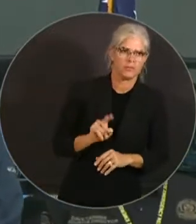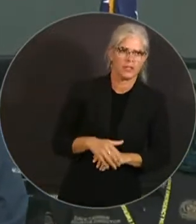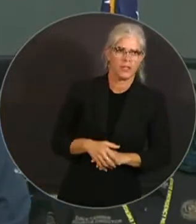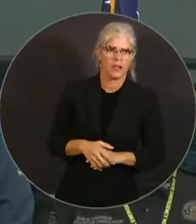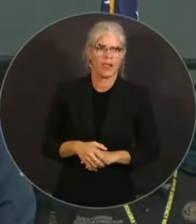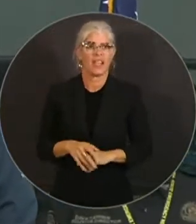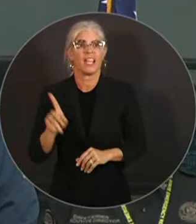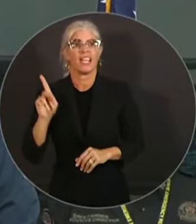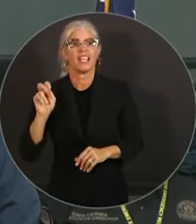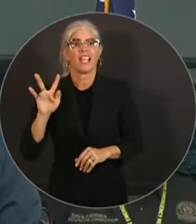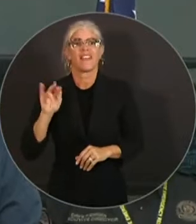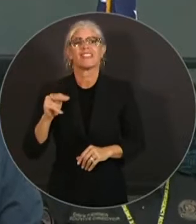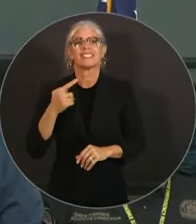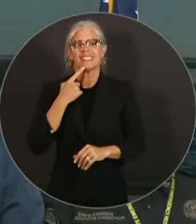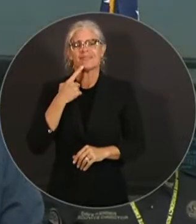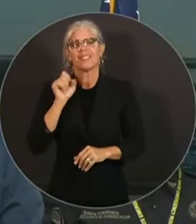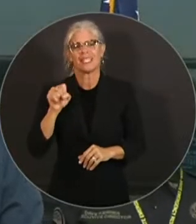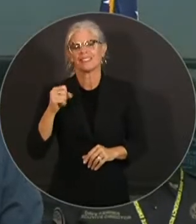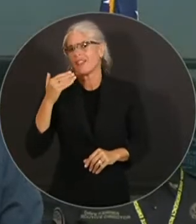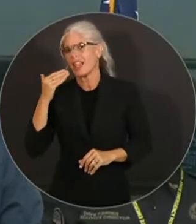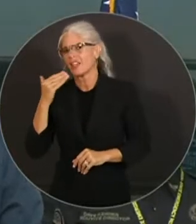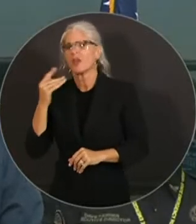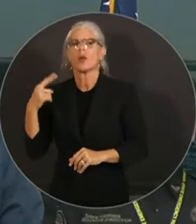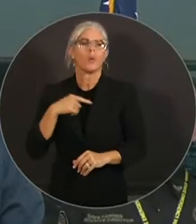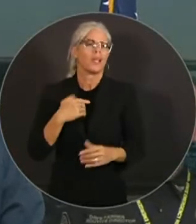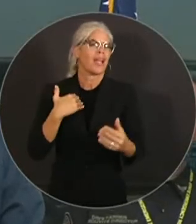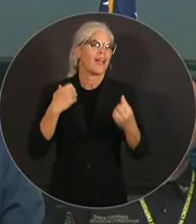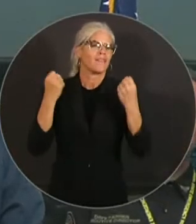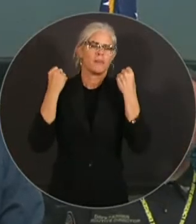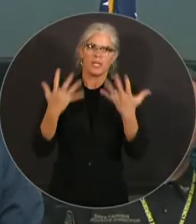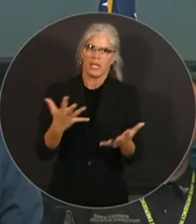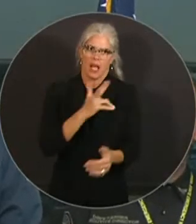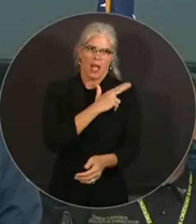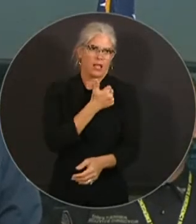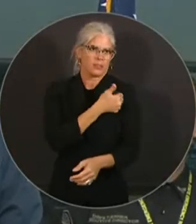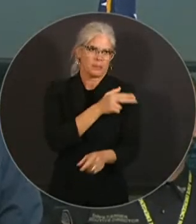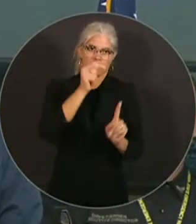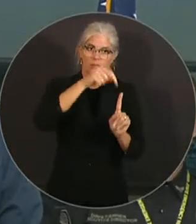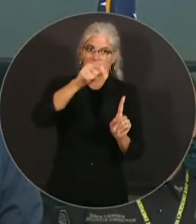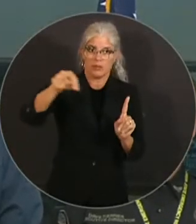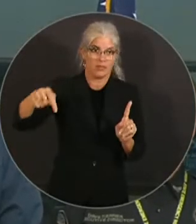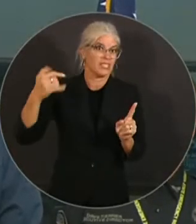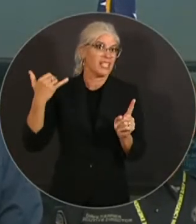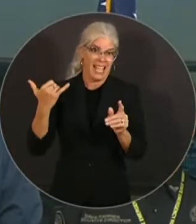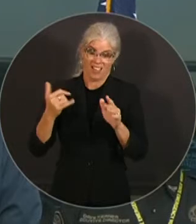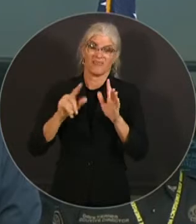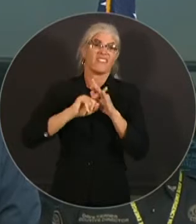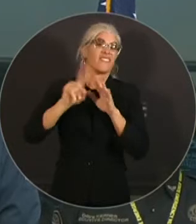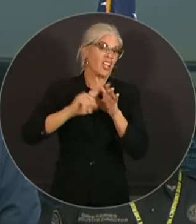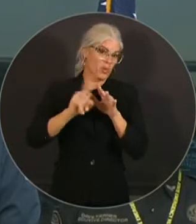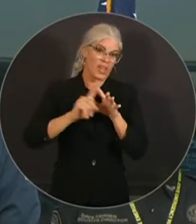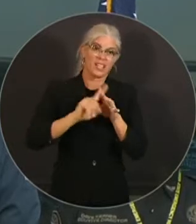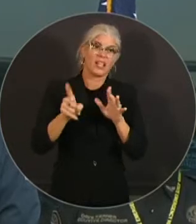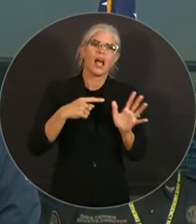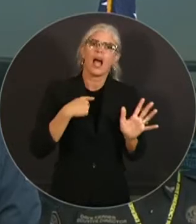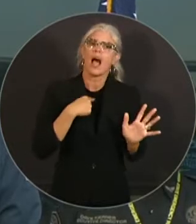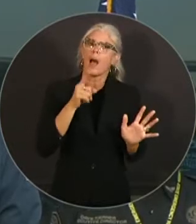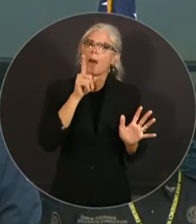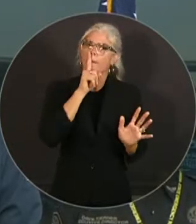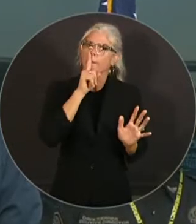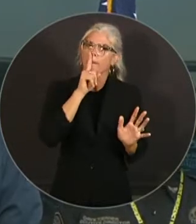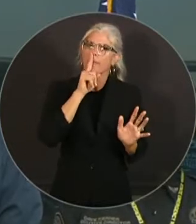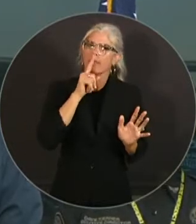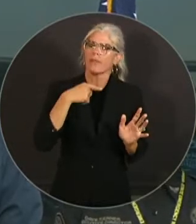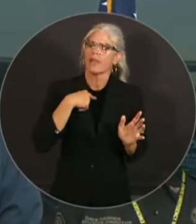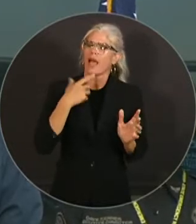We have numerous hospital facilities evacuating right now. I don't want to say this is the largest. I'll say it's the